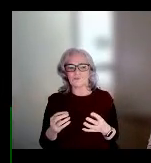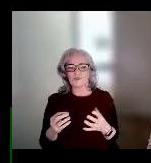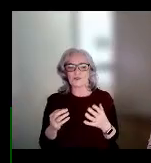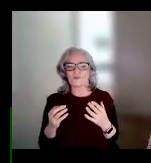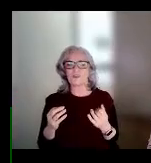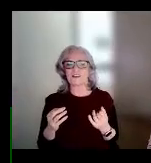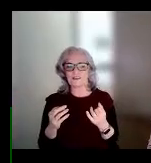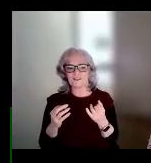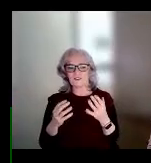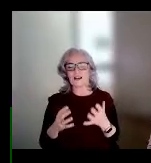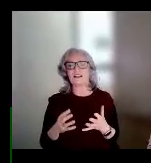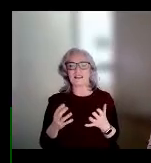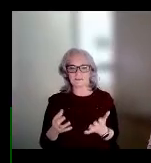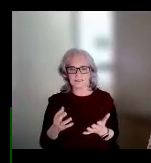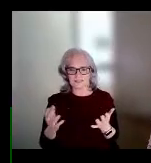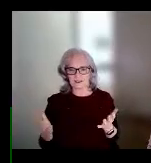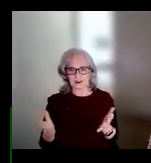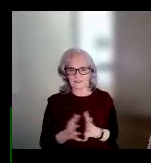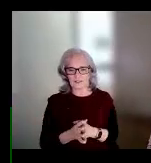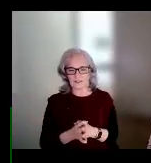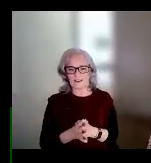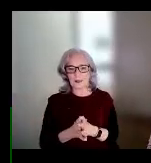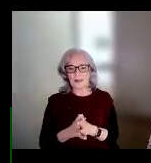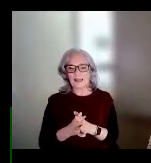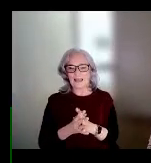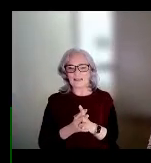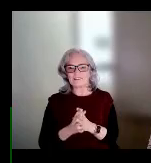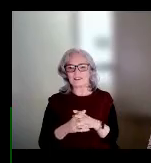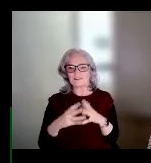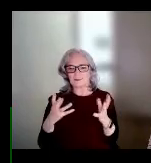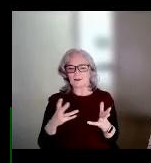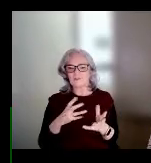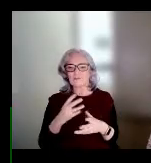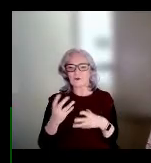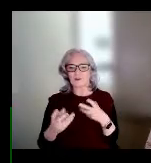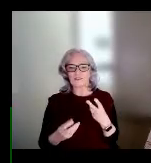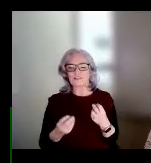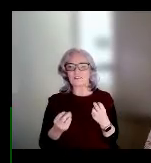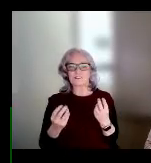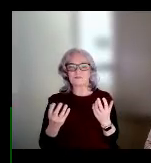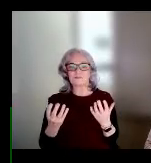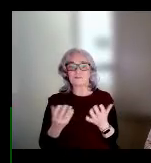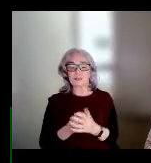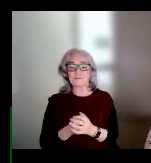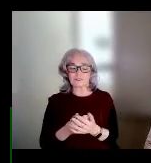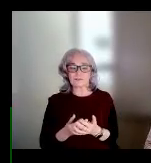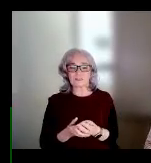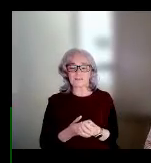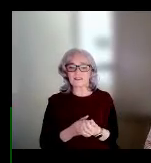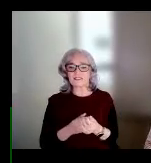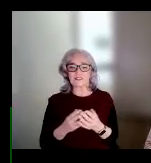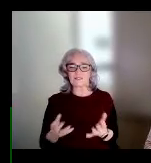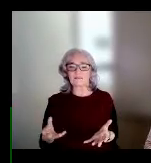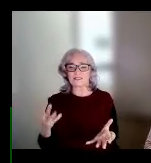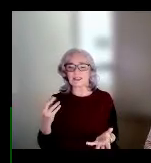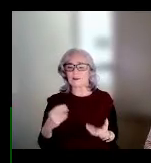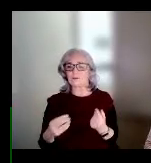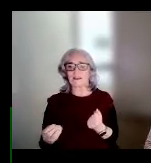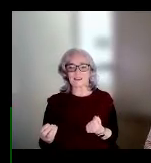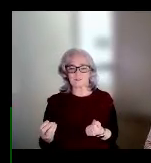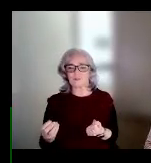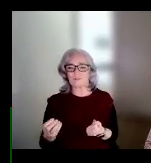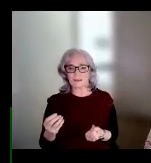the development of the Australian MND guideline. And it's a wonderful project that people living with MND and their